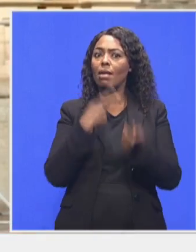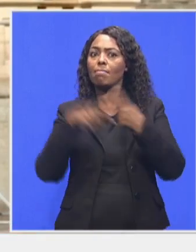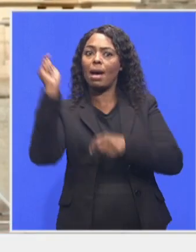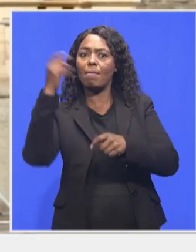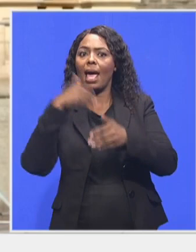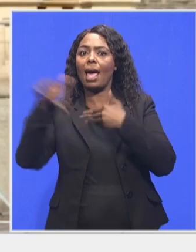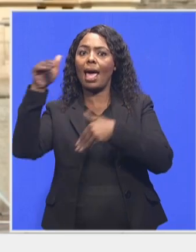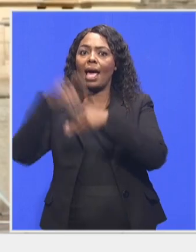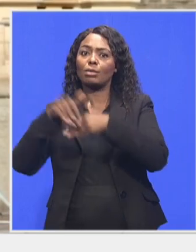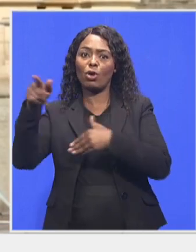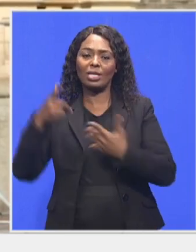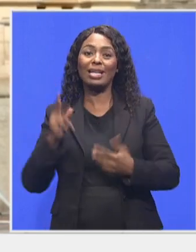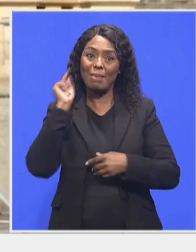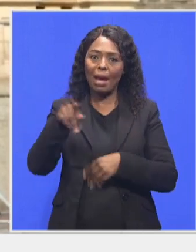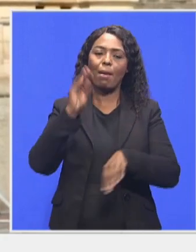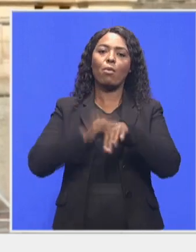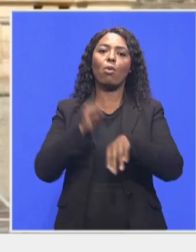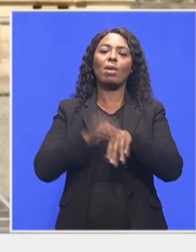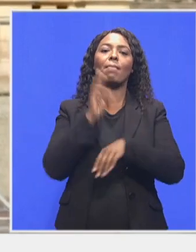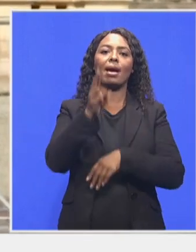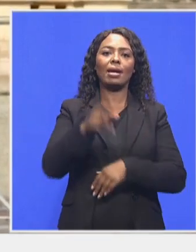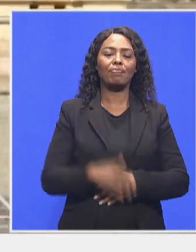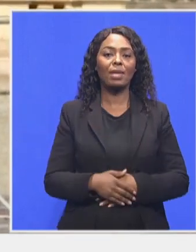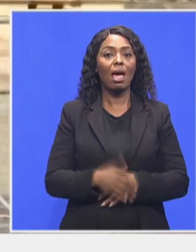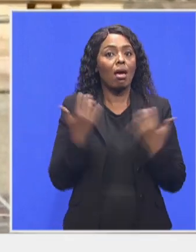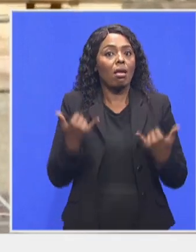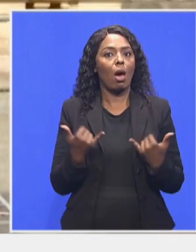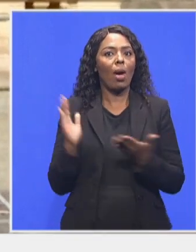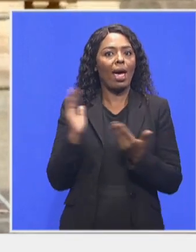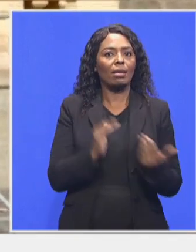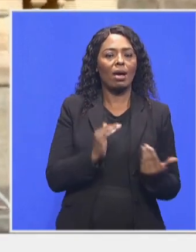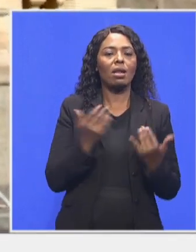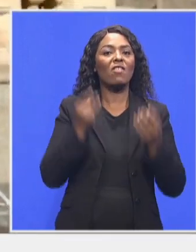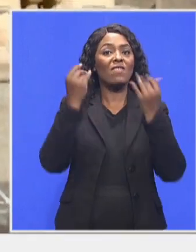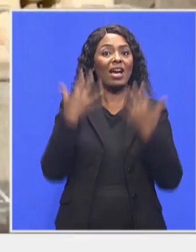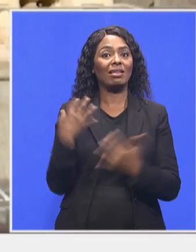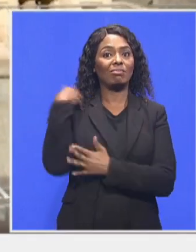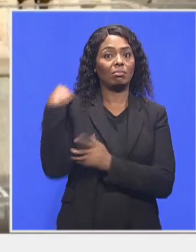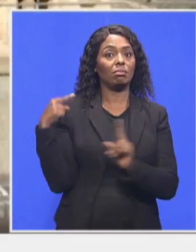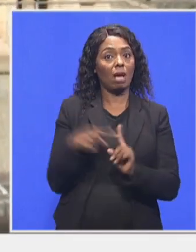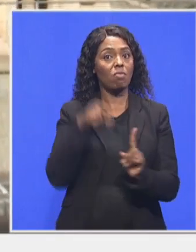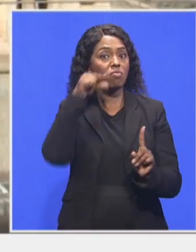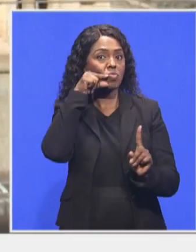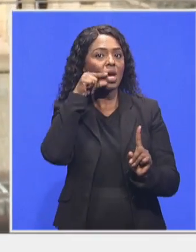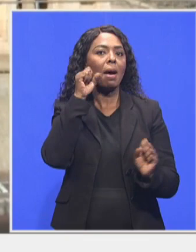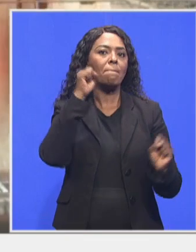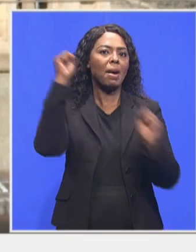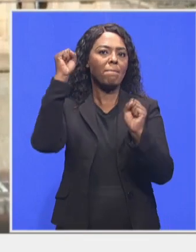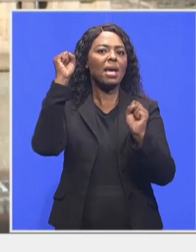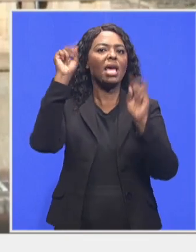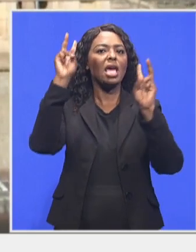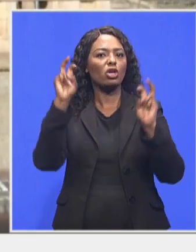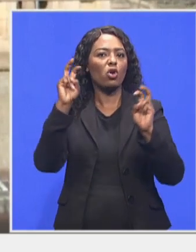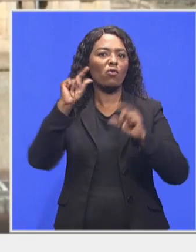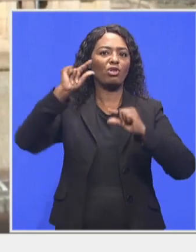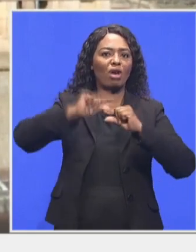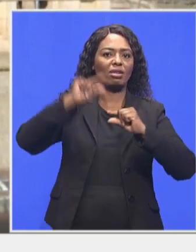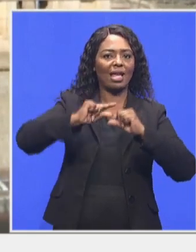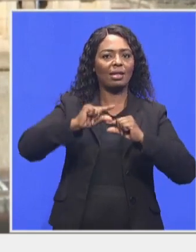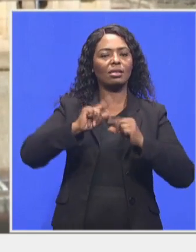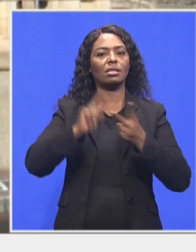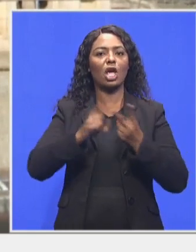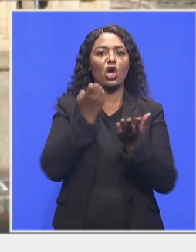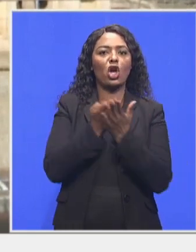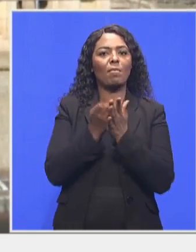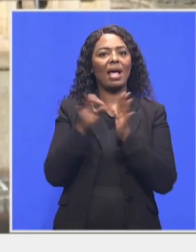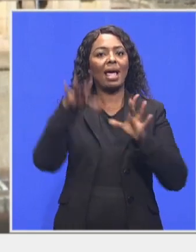that's another part of the problem. And no doubt we expect that the Finance Minister will also be speaking to Transnet. Economic